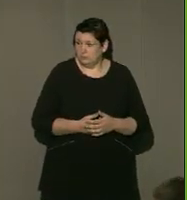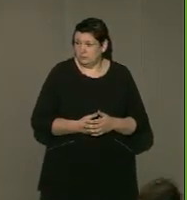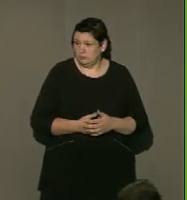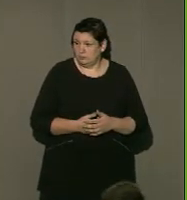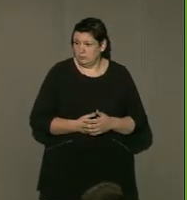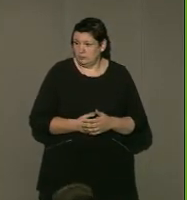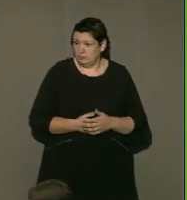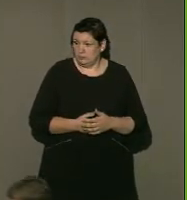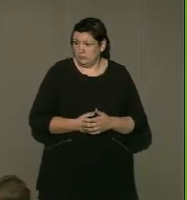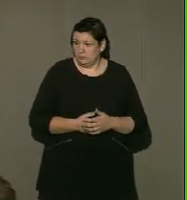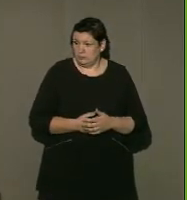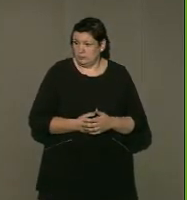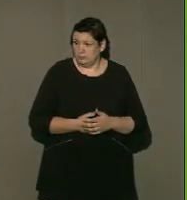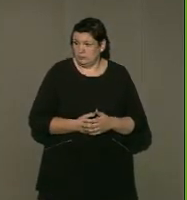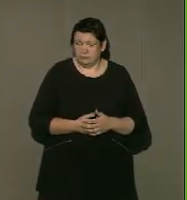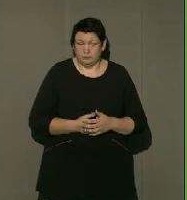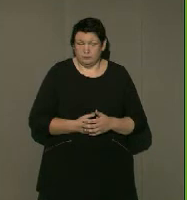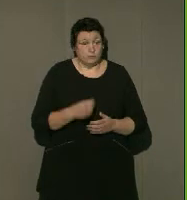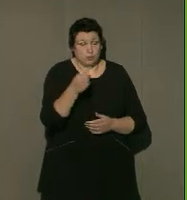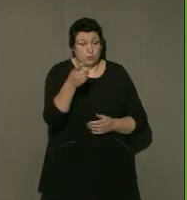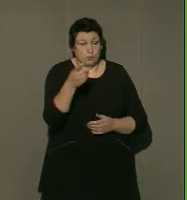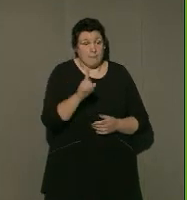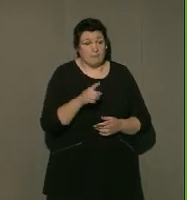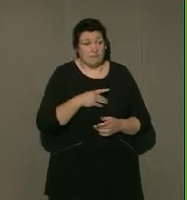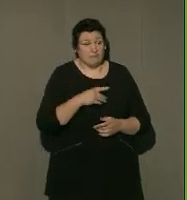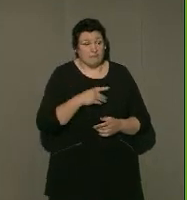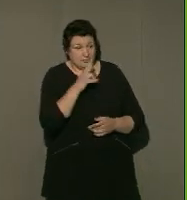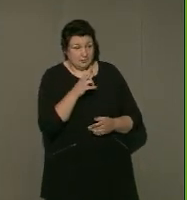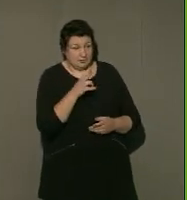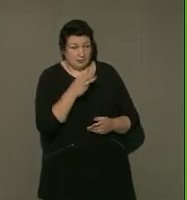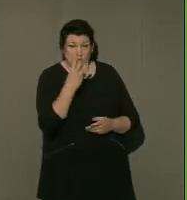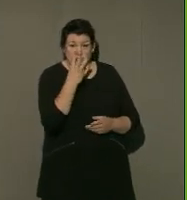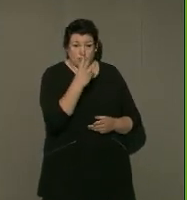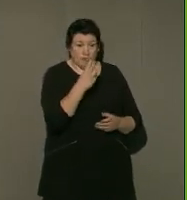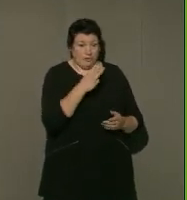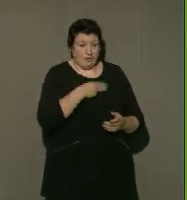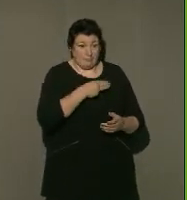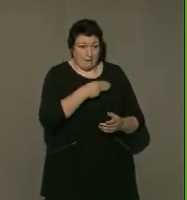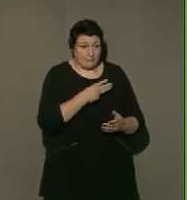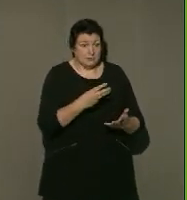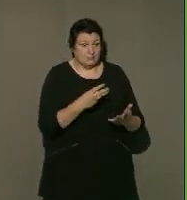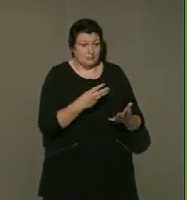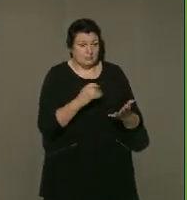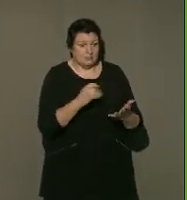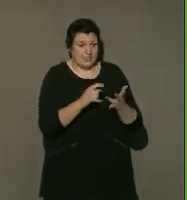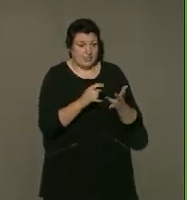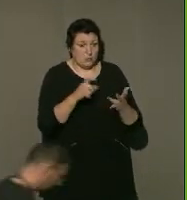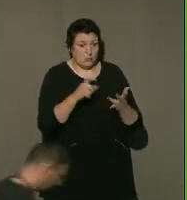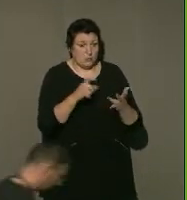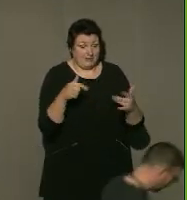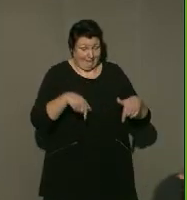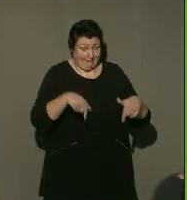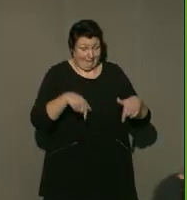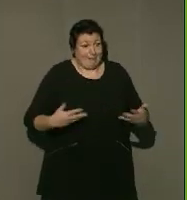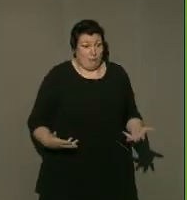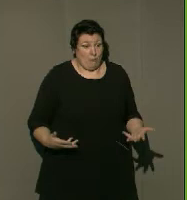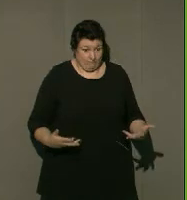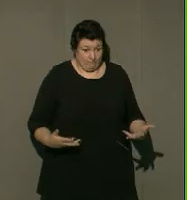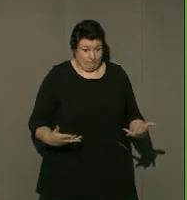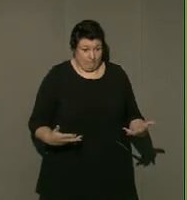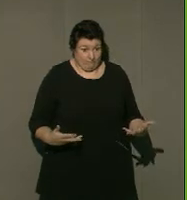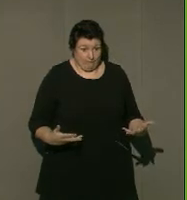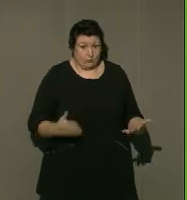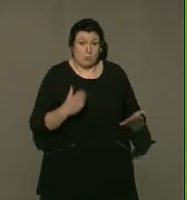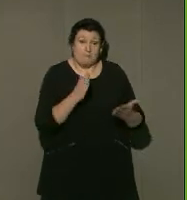As one or two people have observed, there are 3 members of Standing Orders Committee at conference. There should